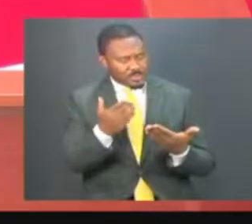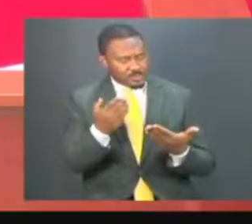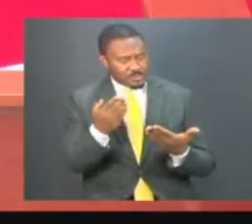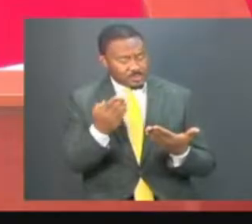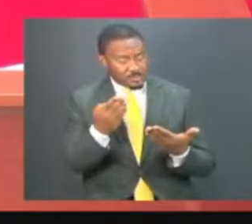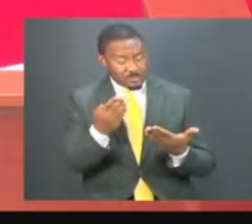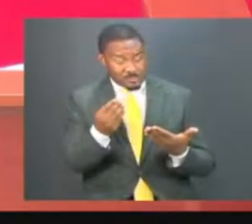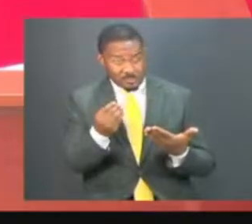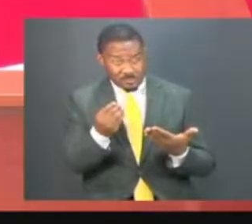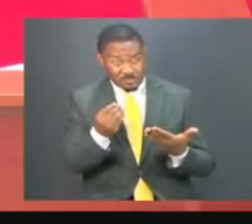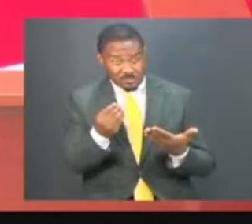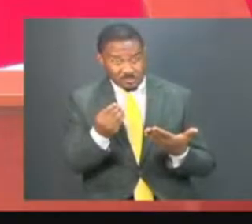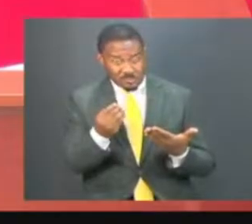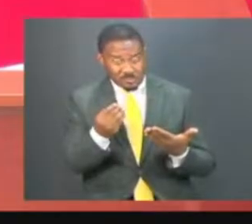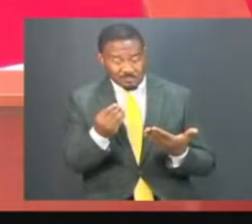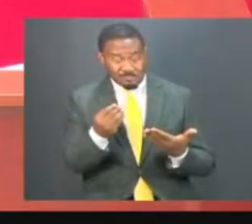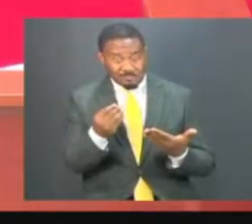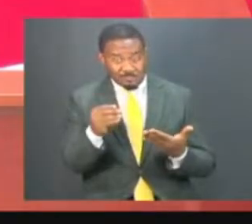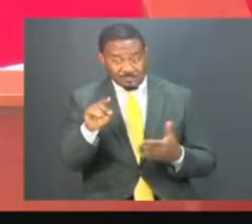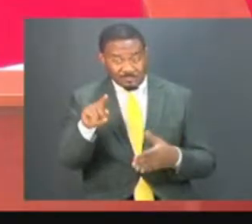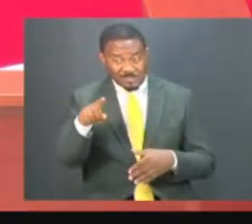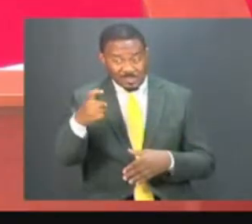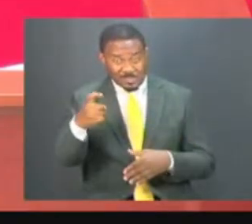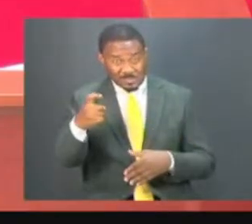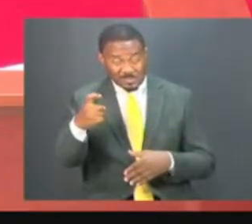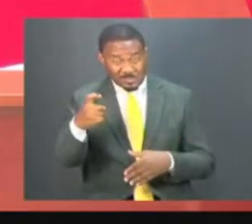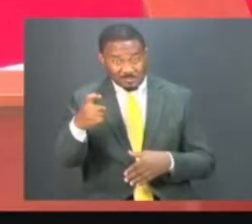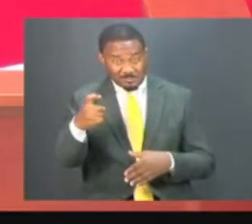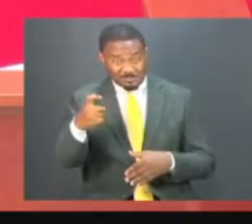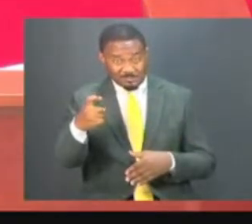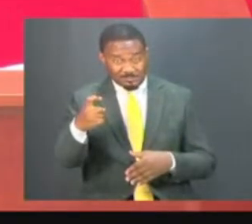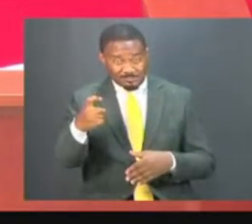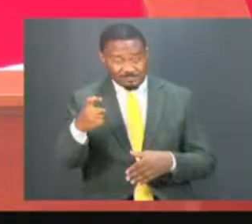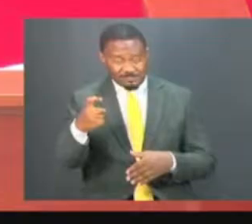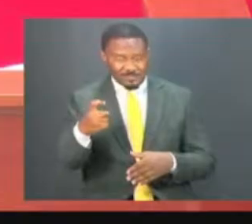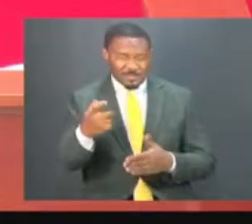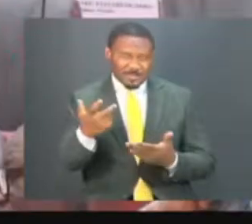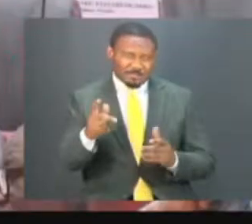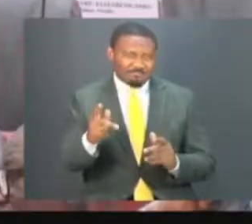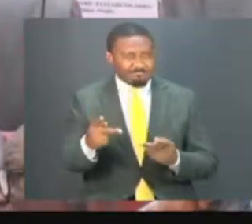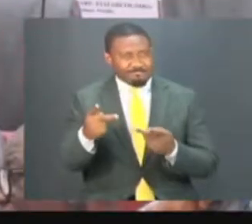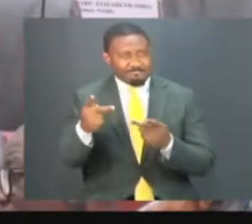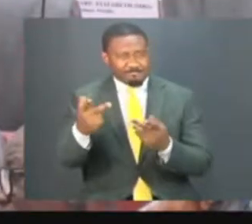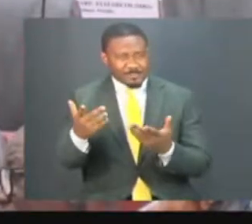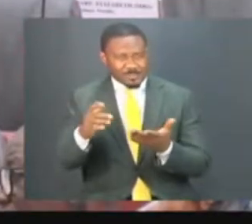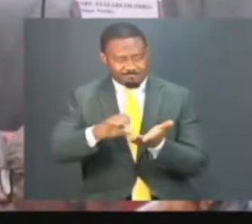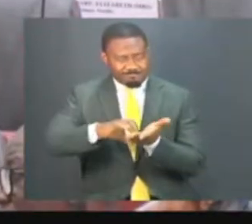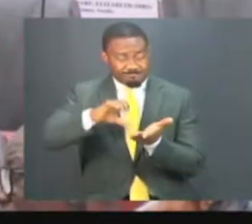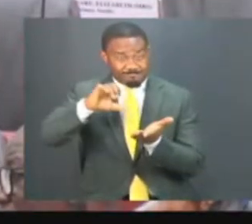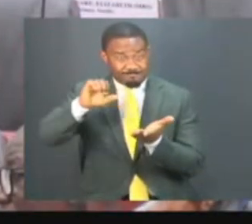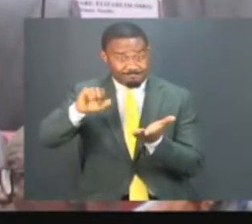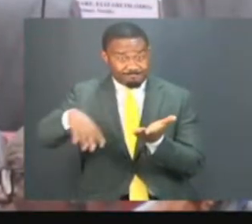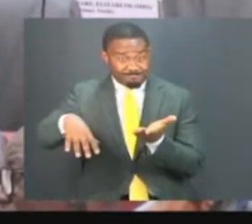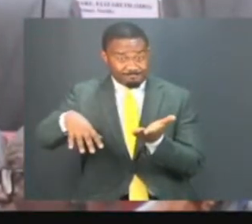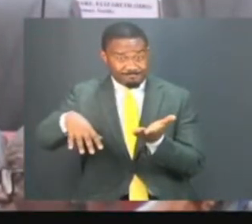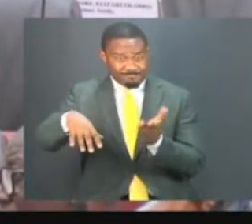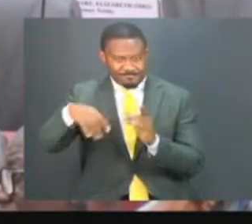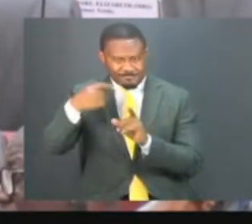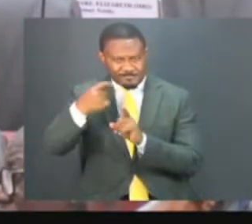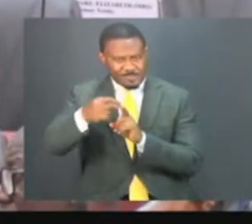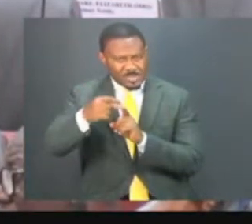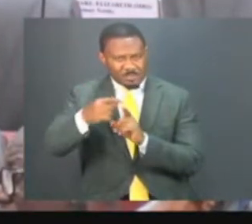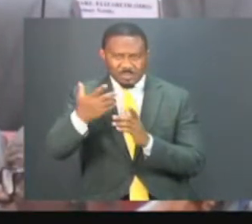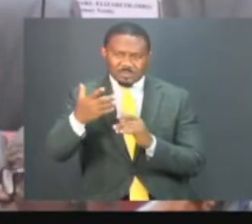2X, that's Roman numeral 10. May I propose that we delete the word after